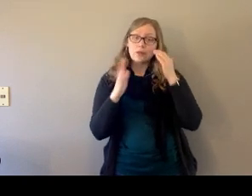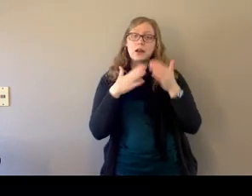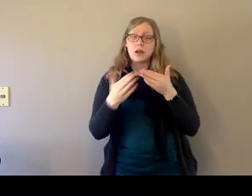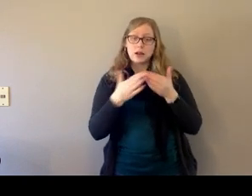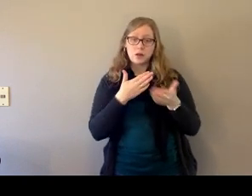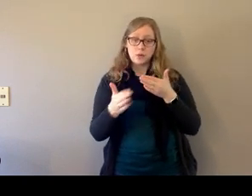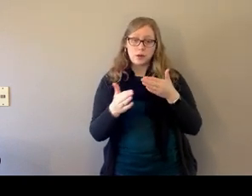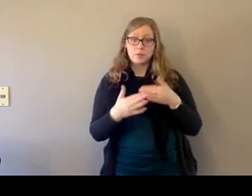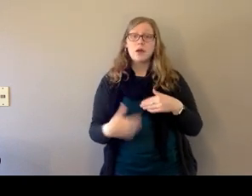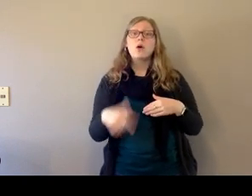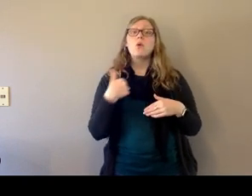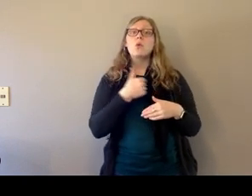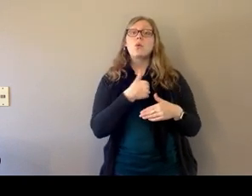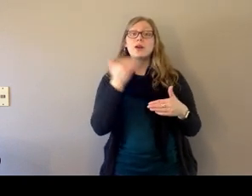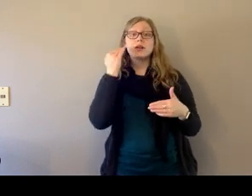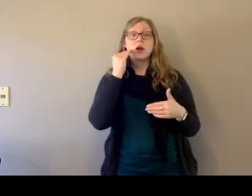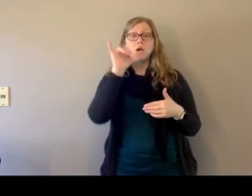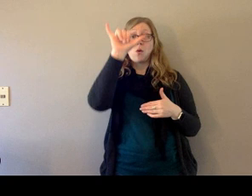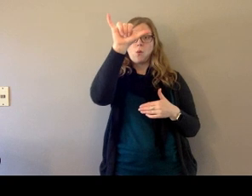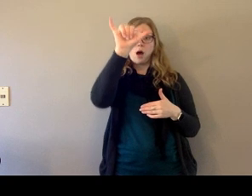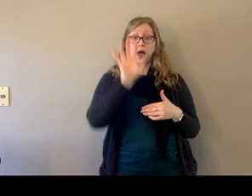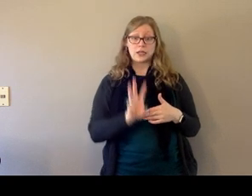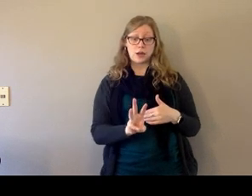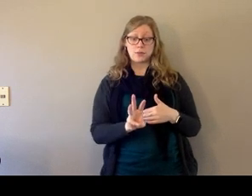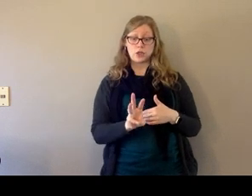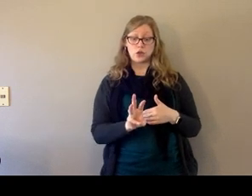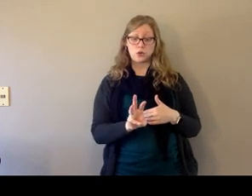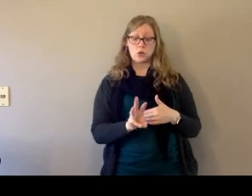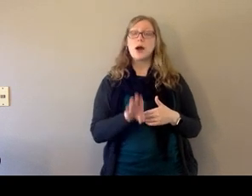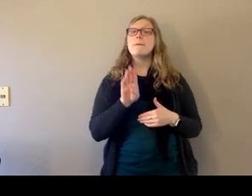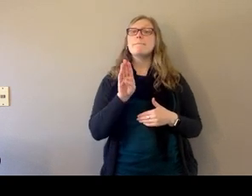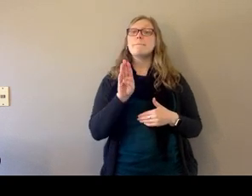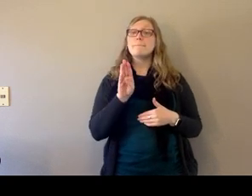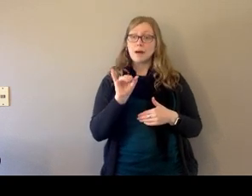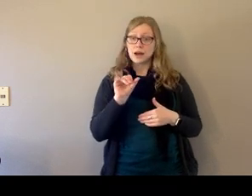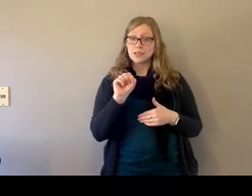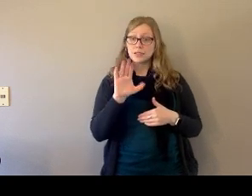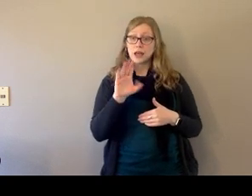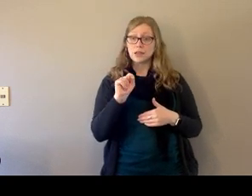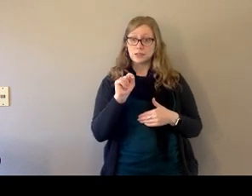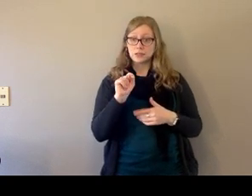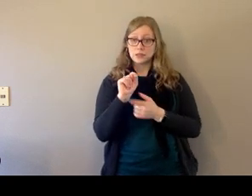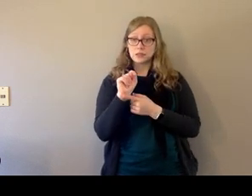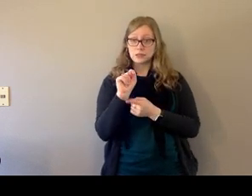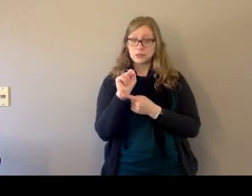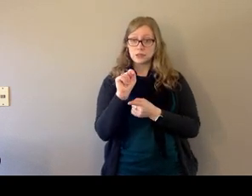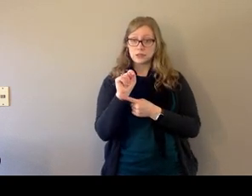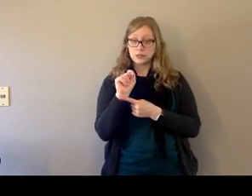YW bisects